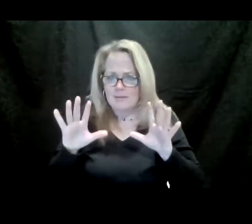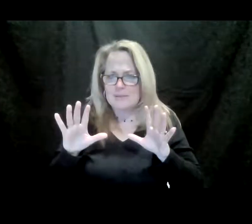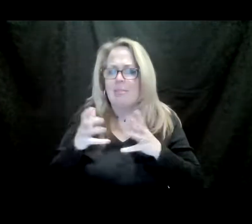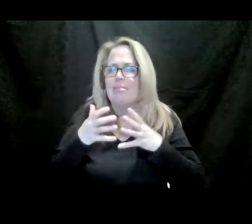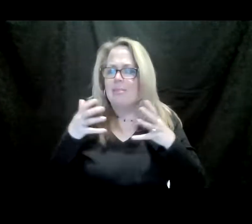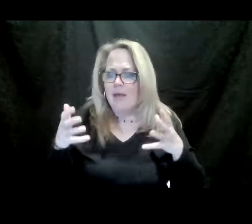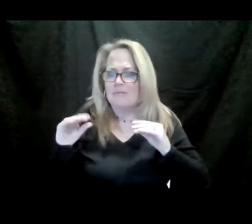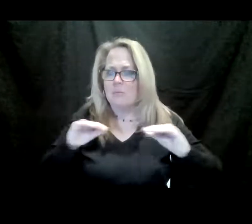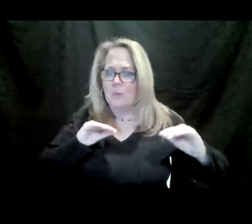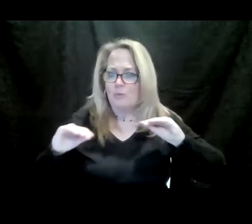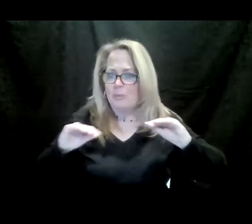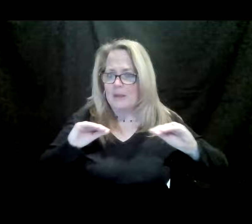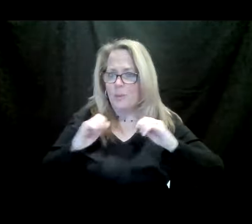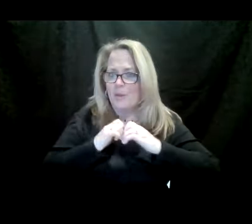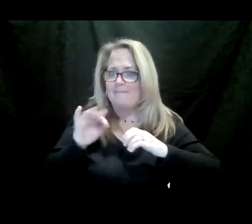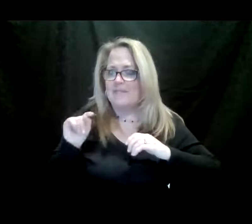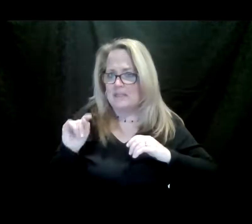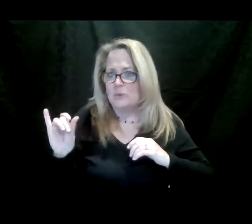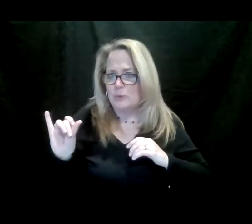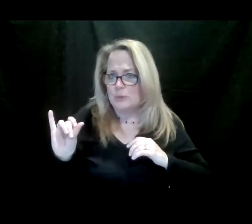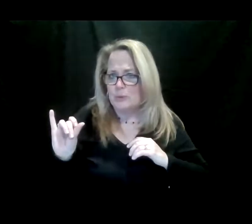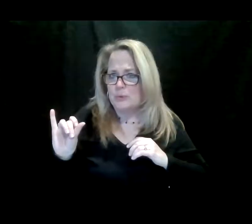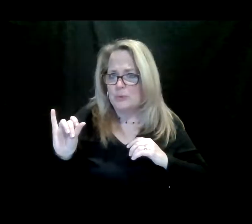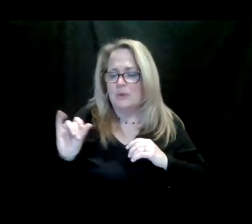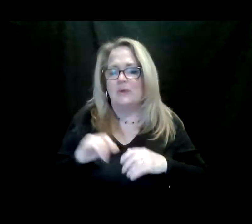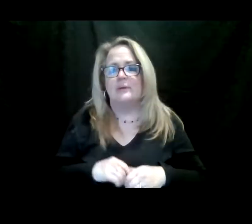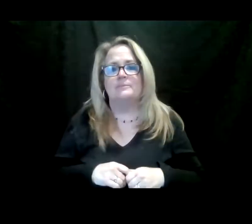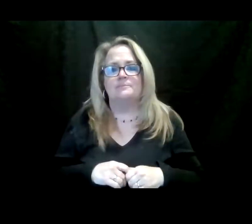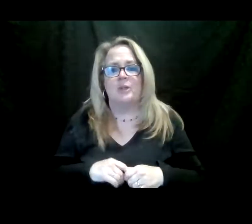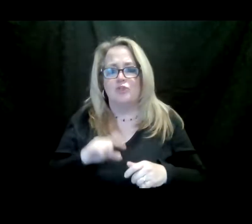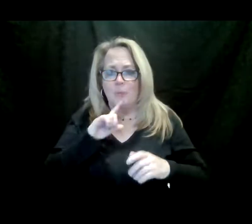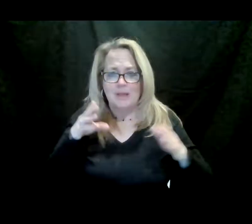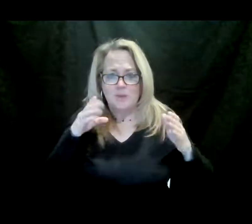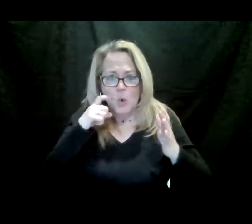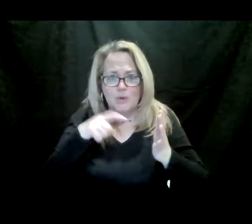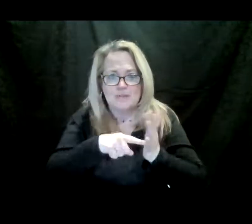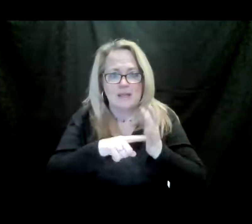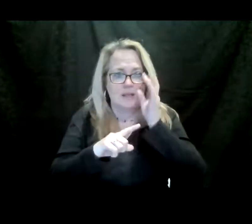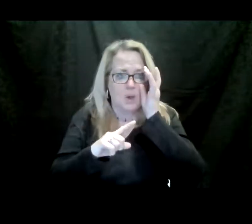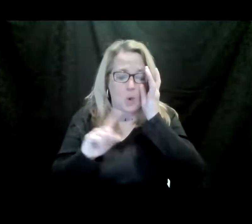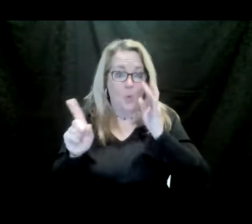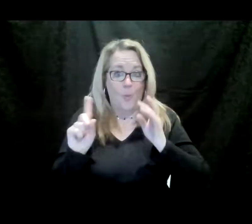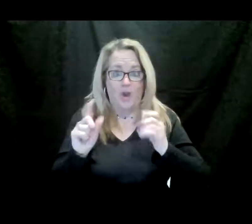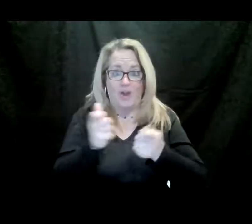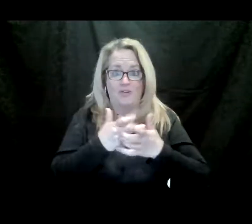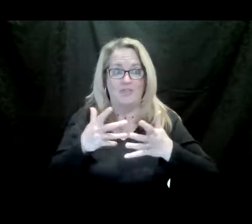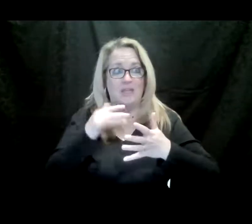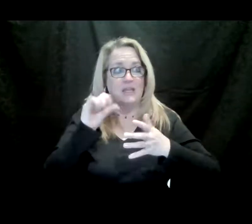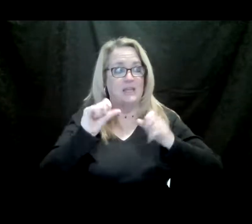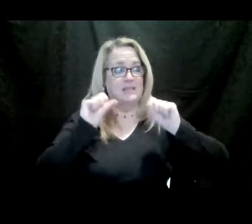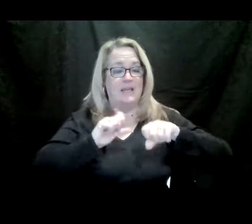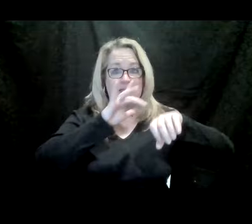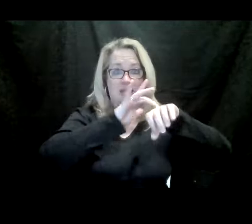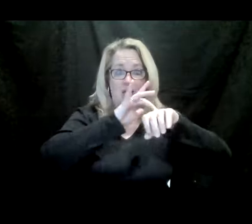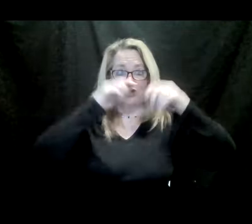movement and interaction with his feet as well. So paying attention to sort of where things were placed will kind